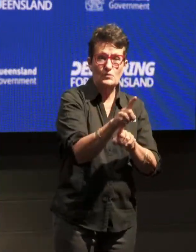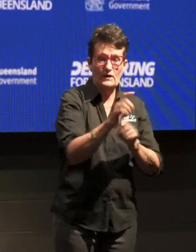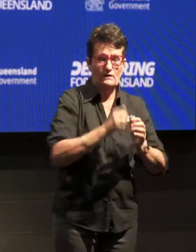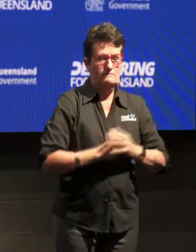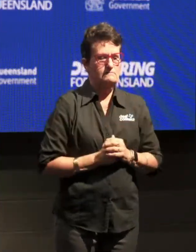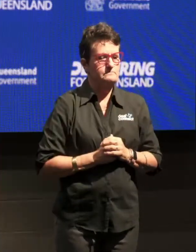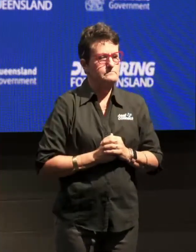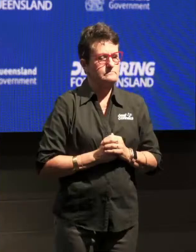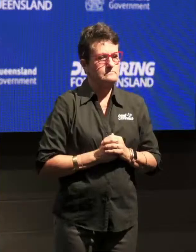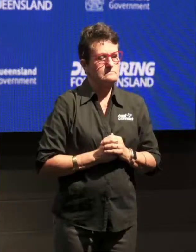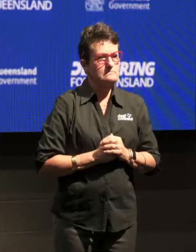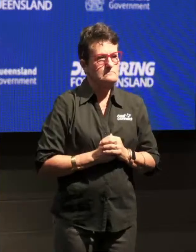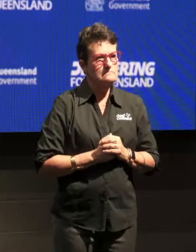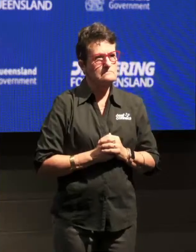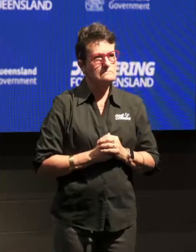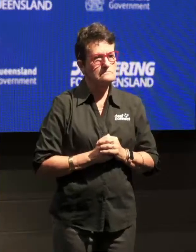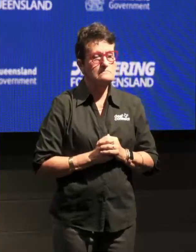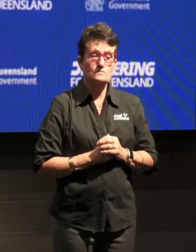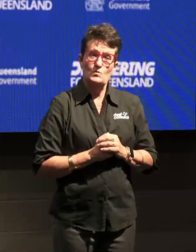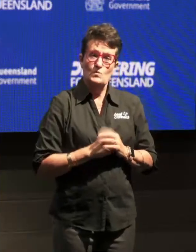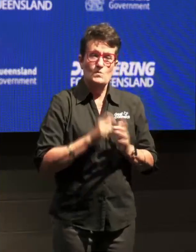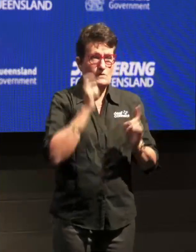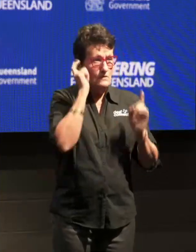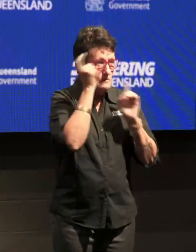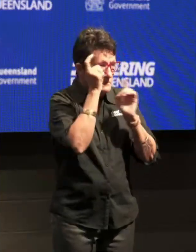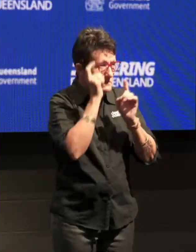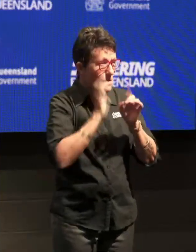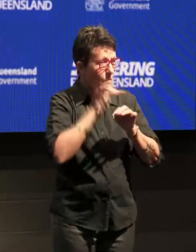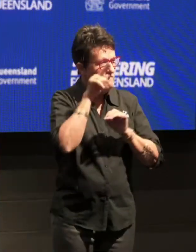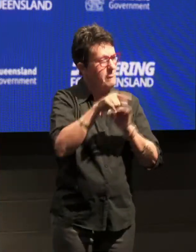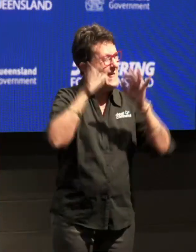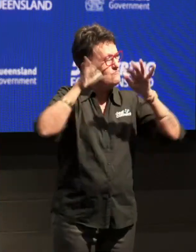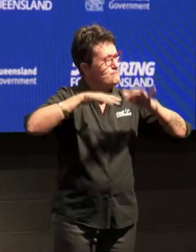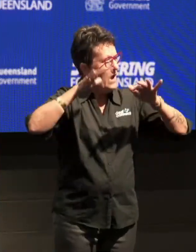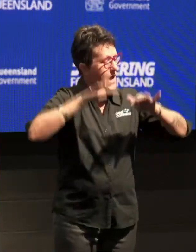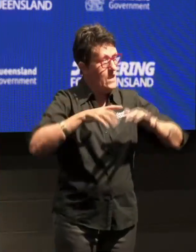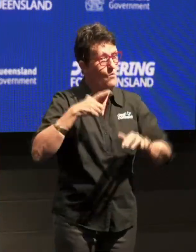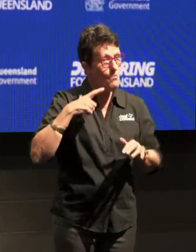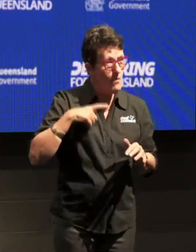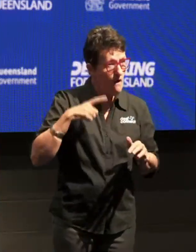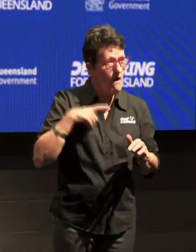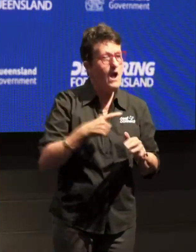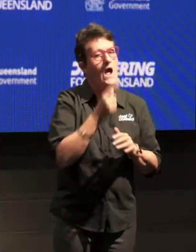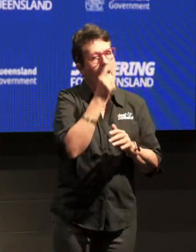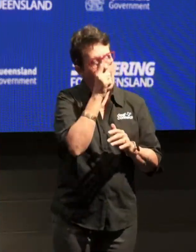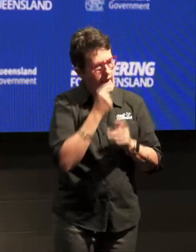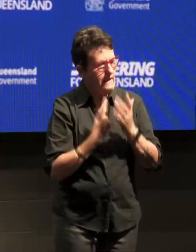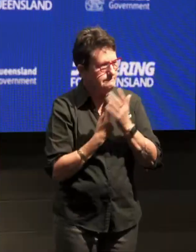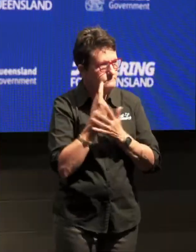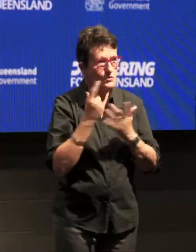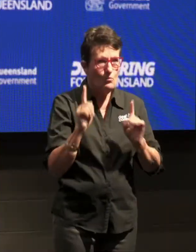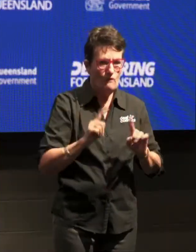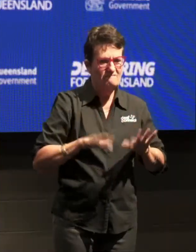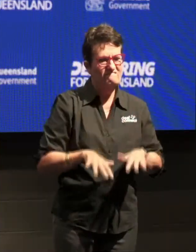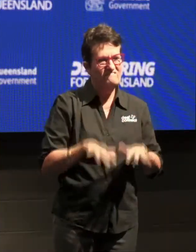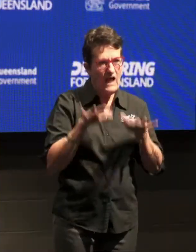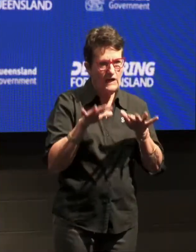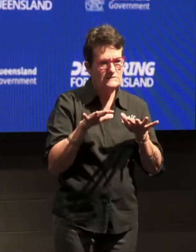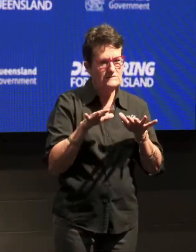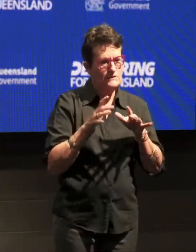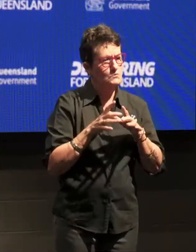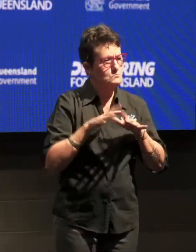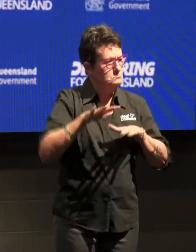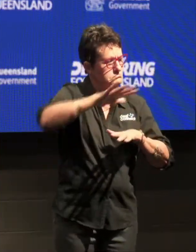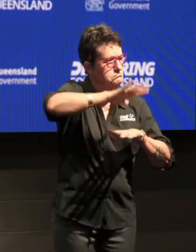is our great concern remains that rainfall, because it can lead to flooding in a